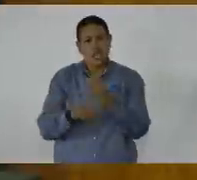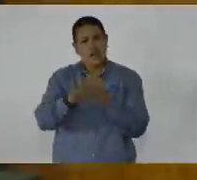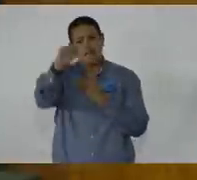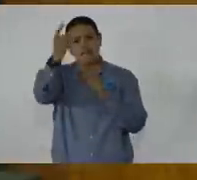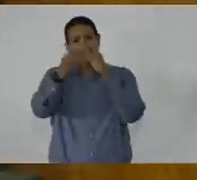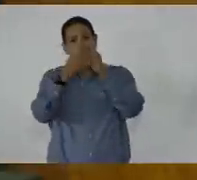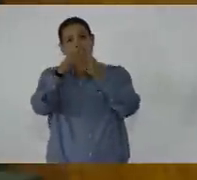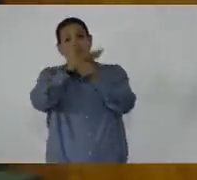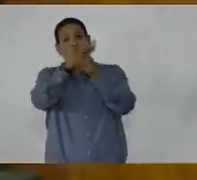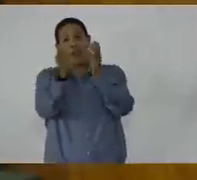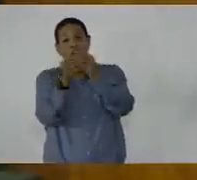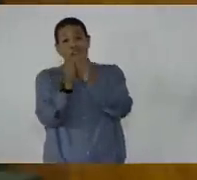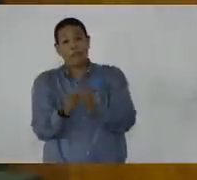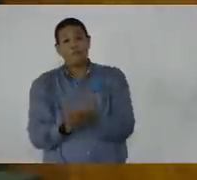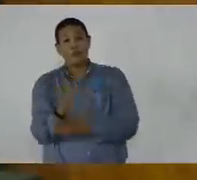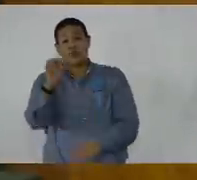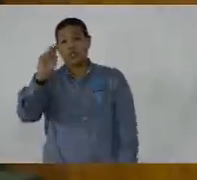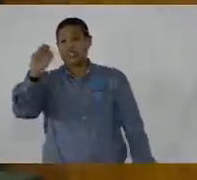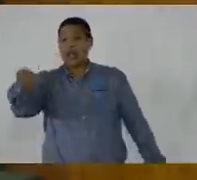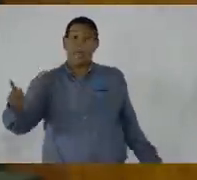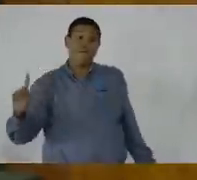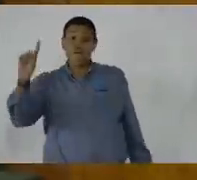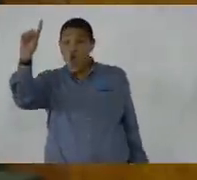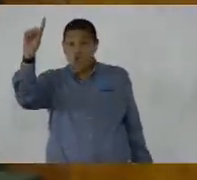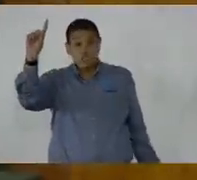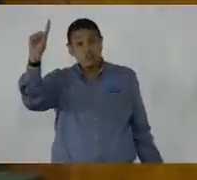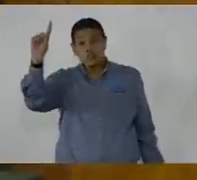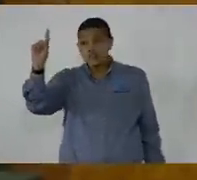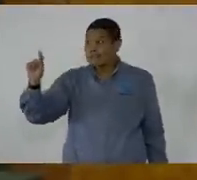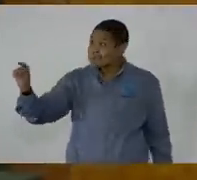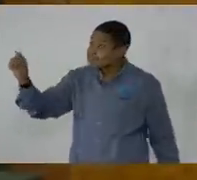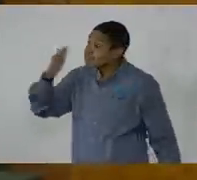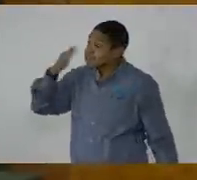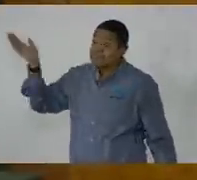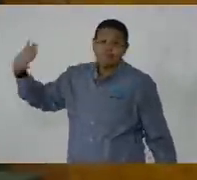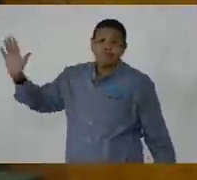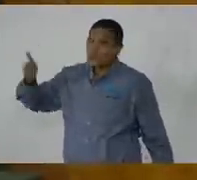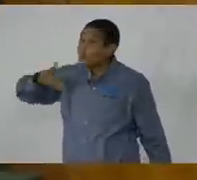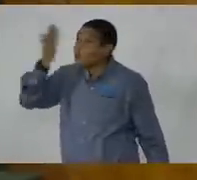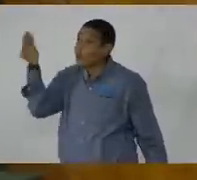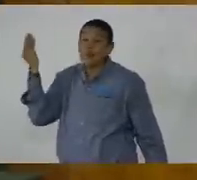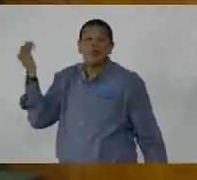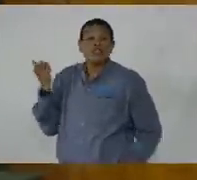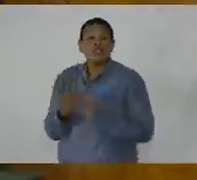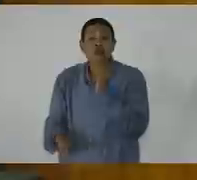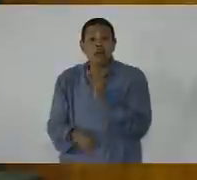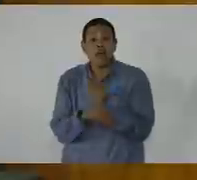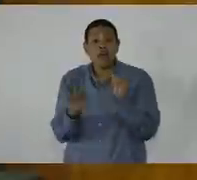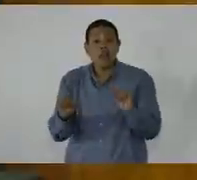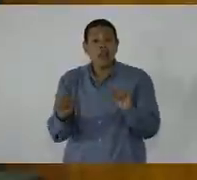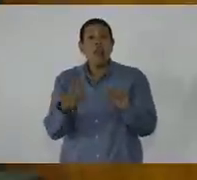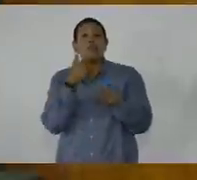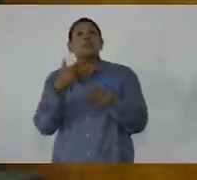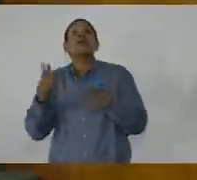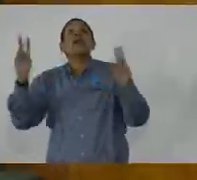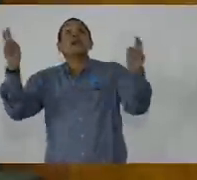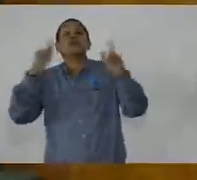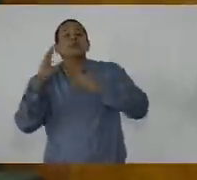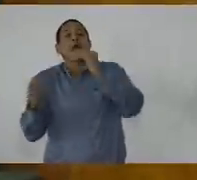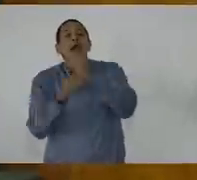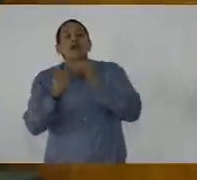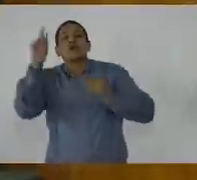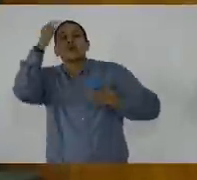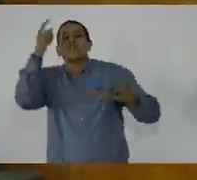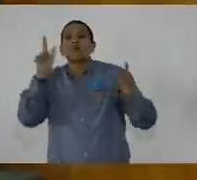program designed by JANAC, the first, enabling entities to be added to the government's published list